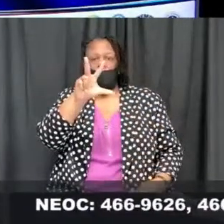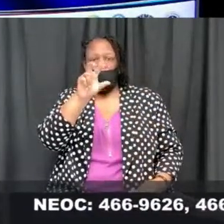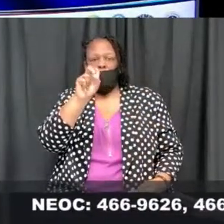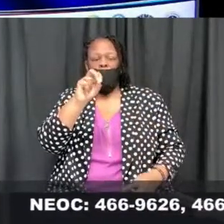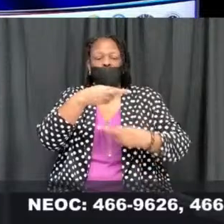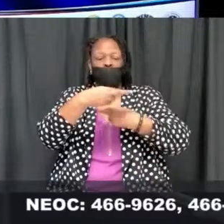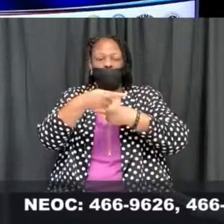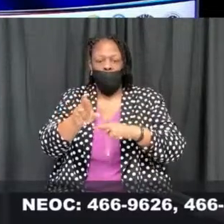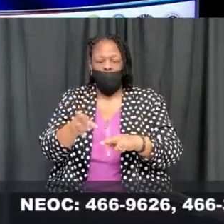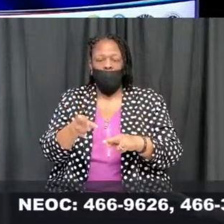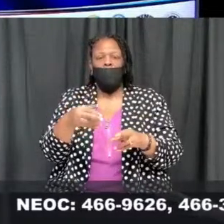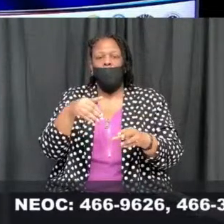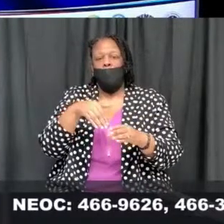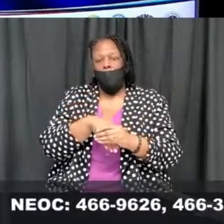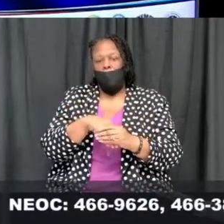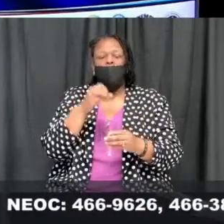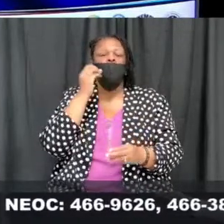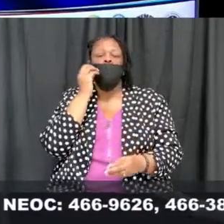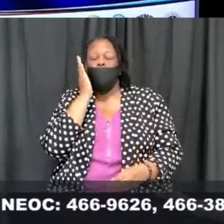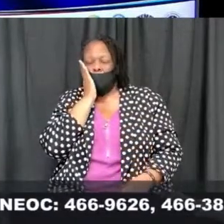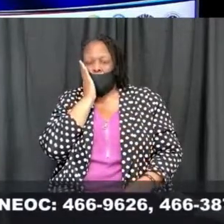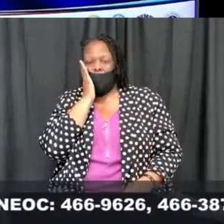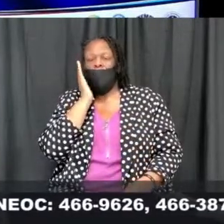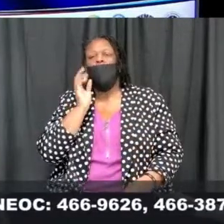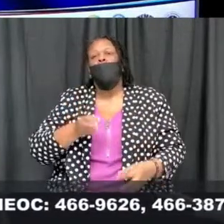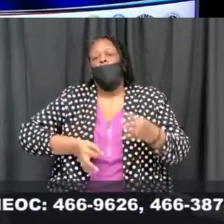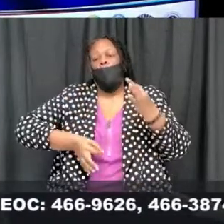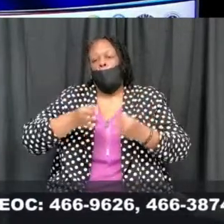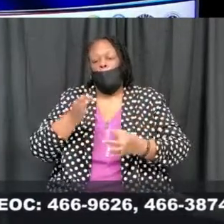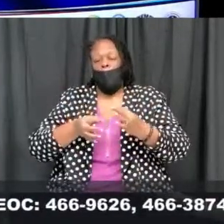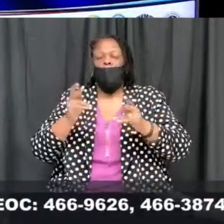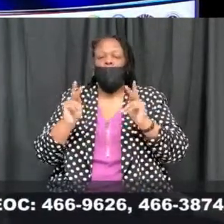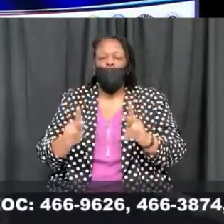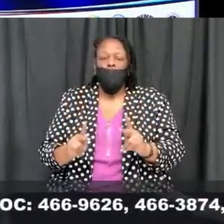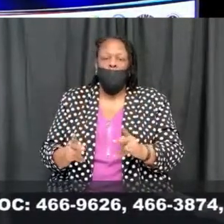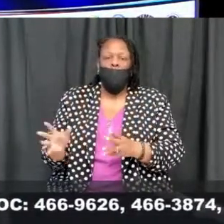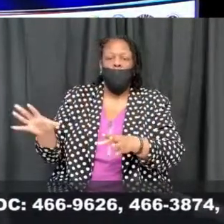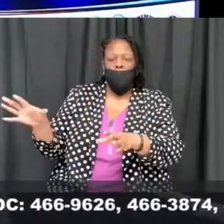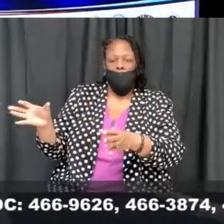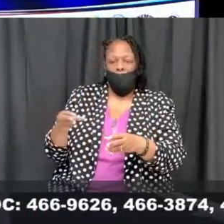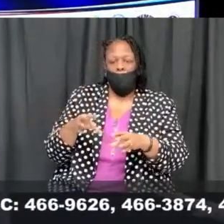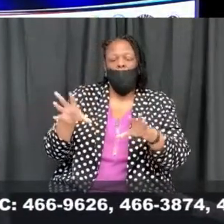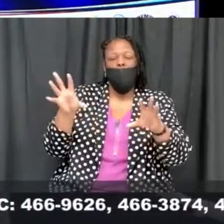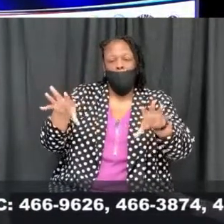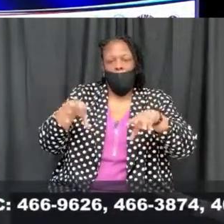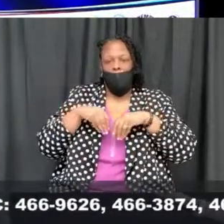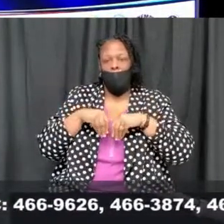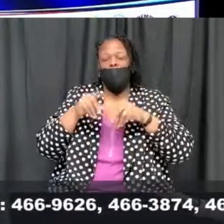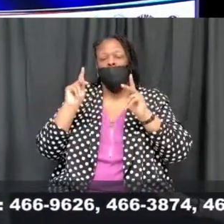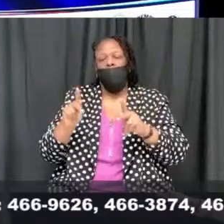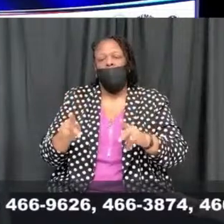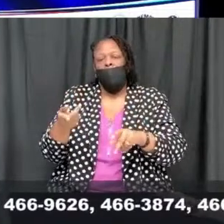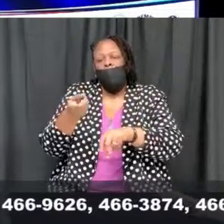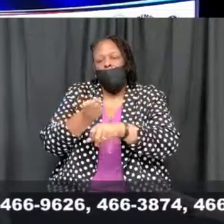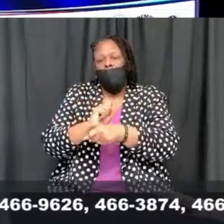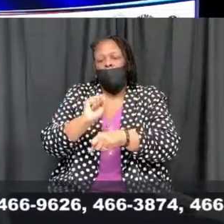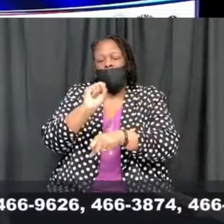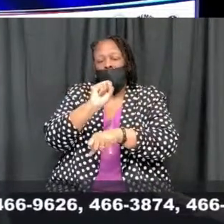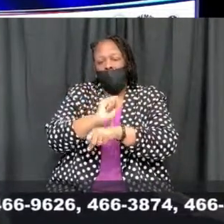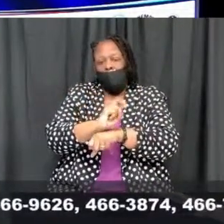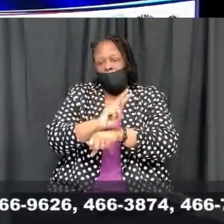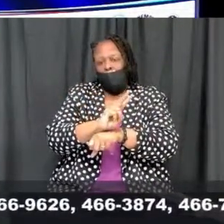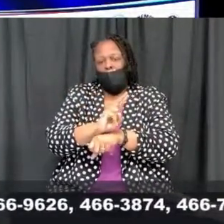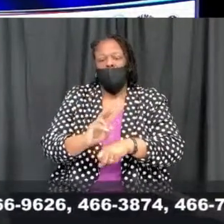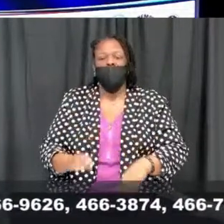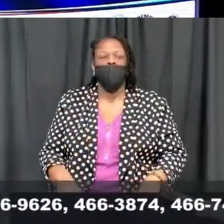to provide these services for the potentially acceptance of displaced St. Vincentians and the Grenadines. St. Vincentians,